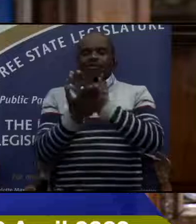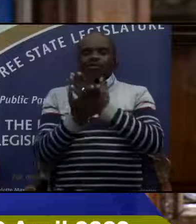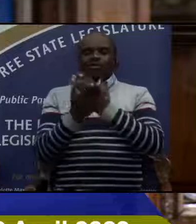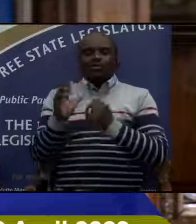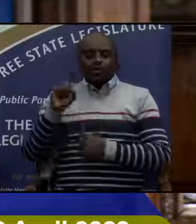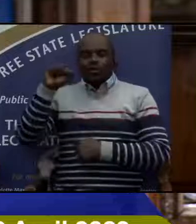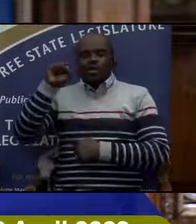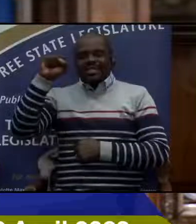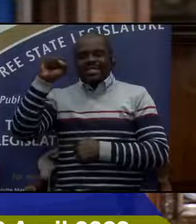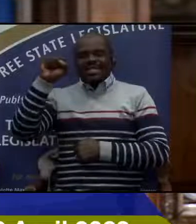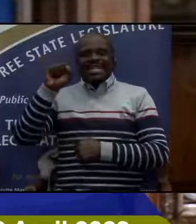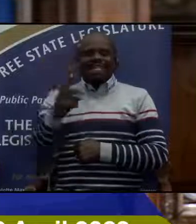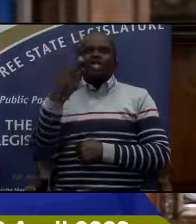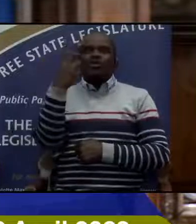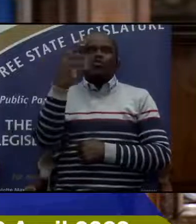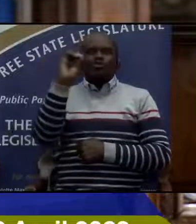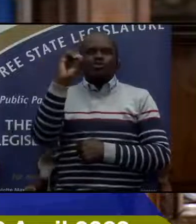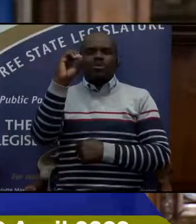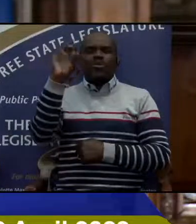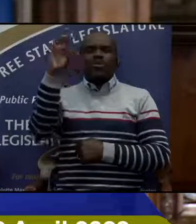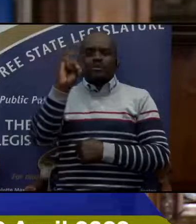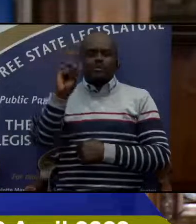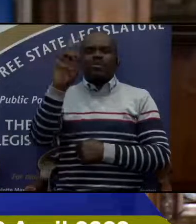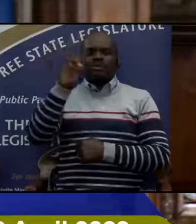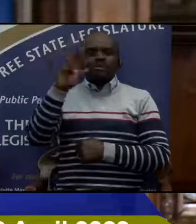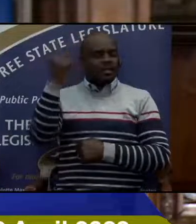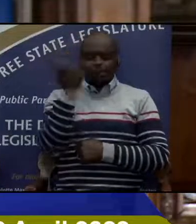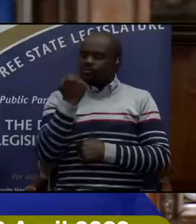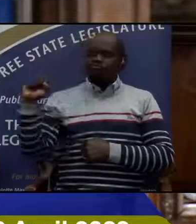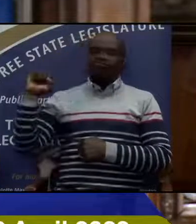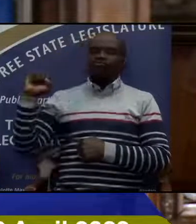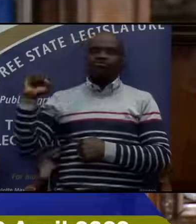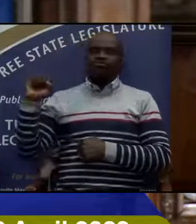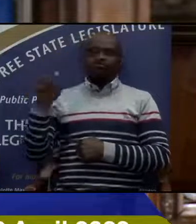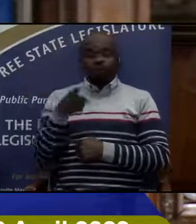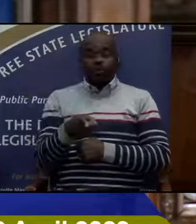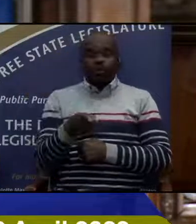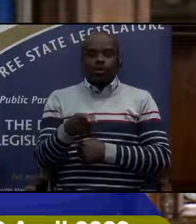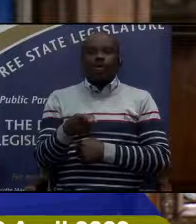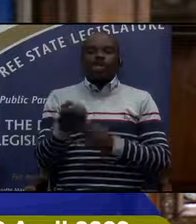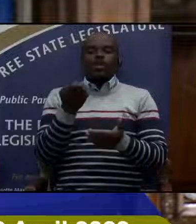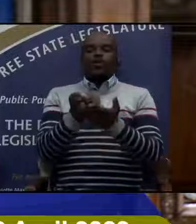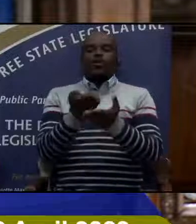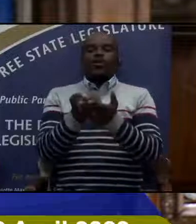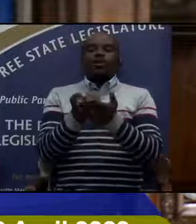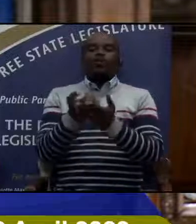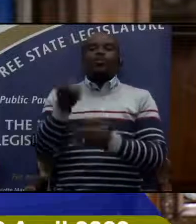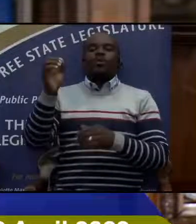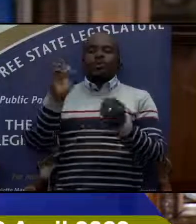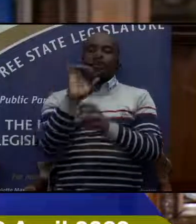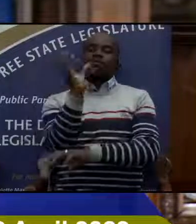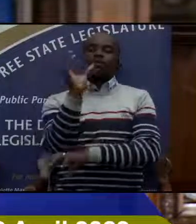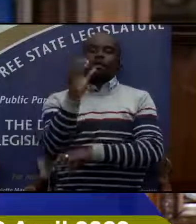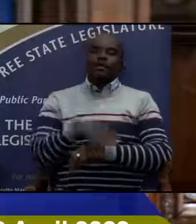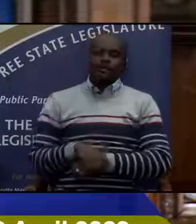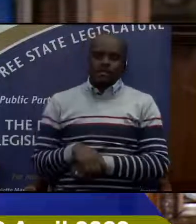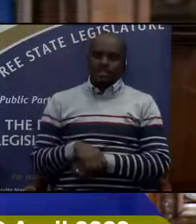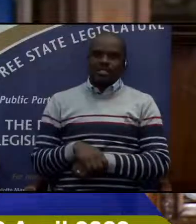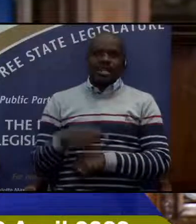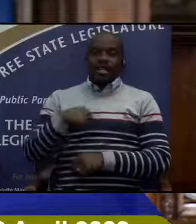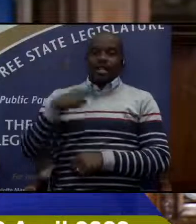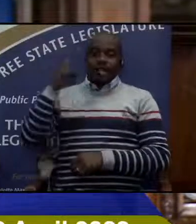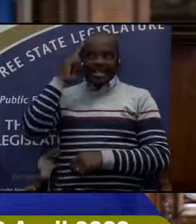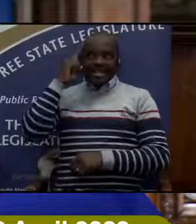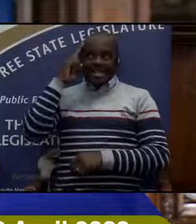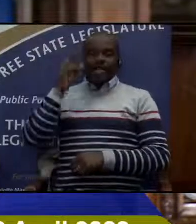Elongore is one pillar of our economy as Free State citizens. I think it's a logical thing to do, it's a